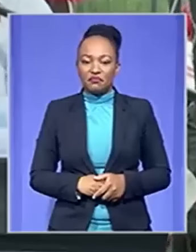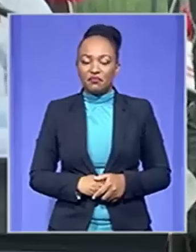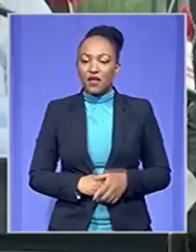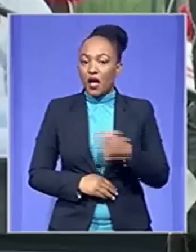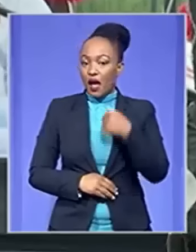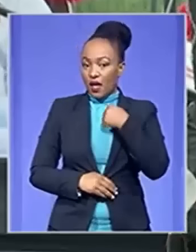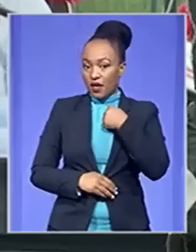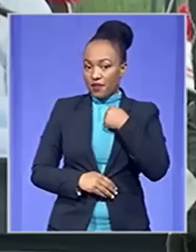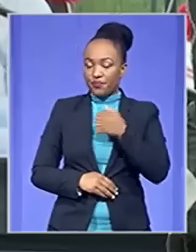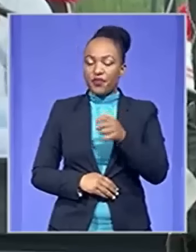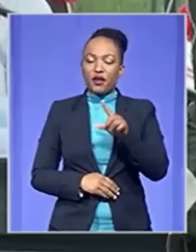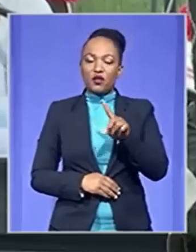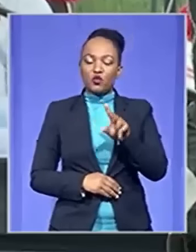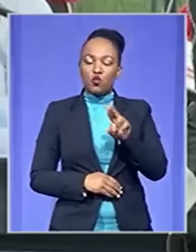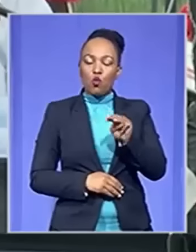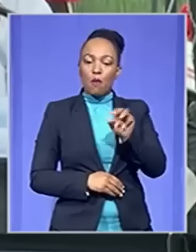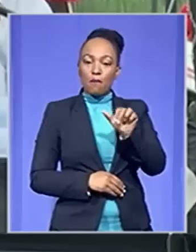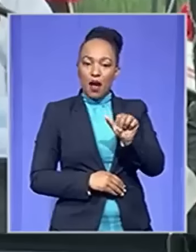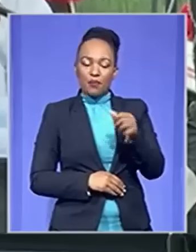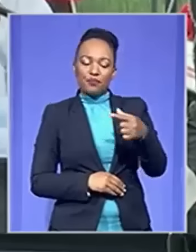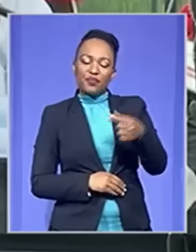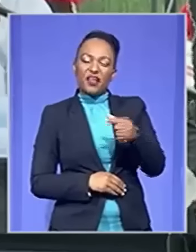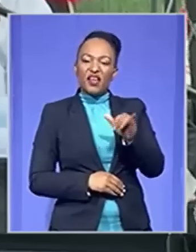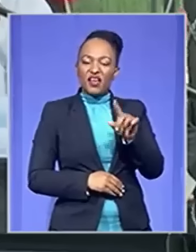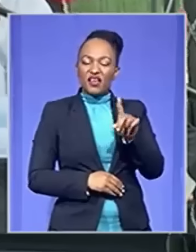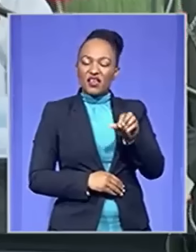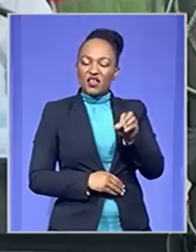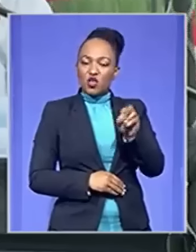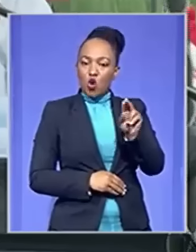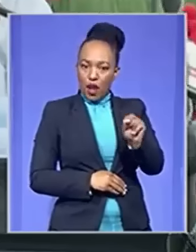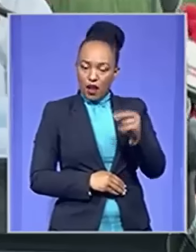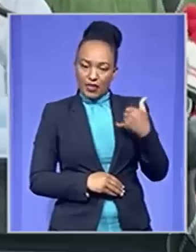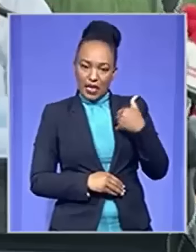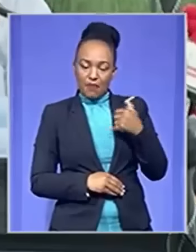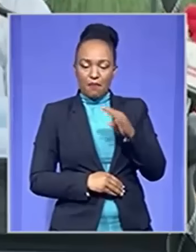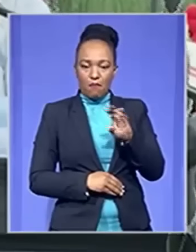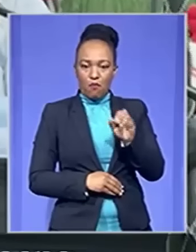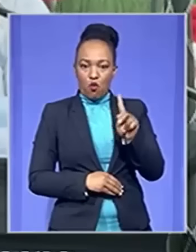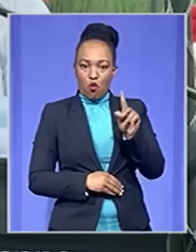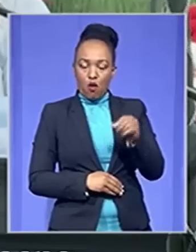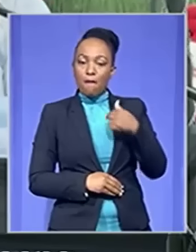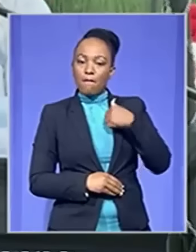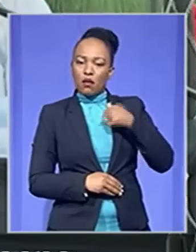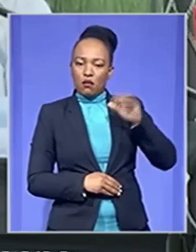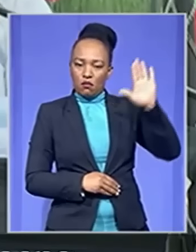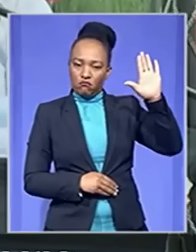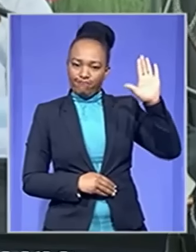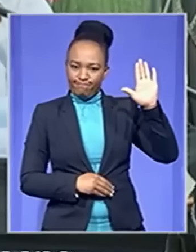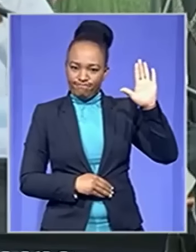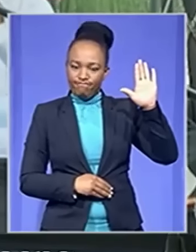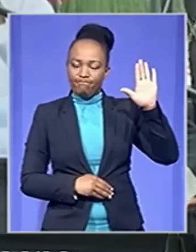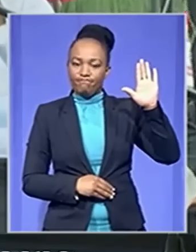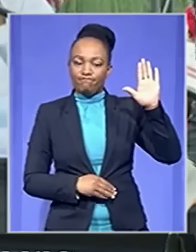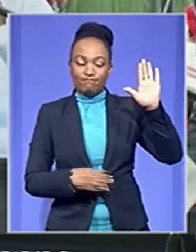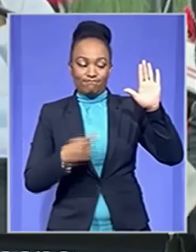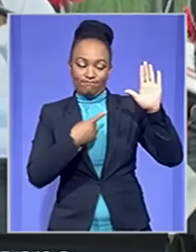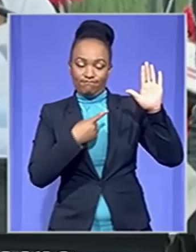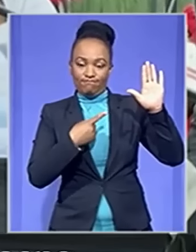Duma Gideon Boko, do swear that I